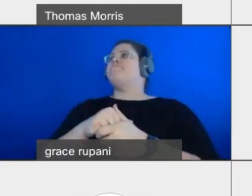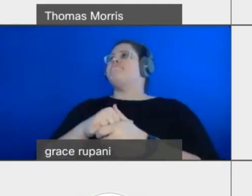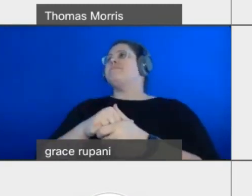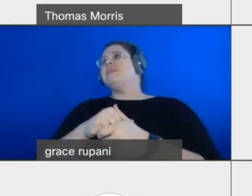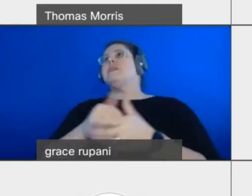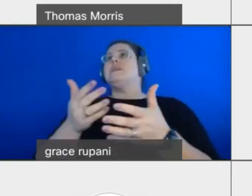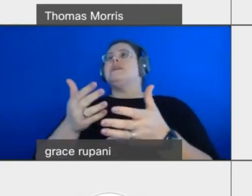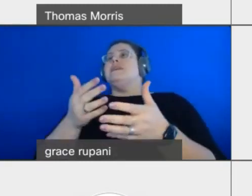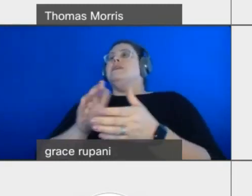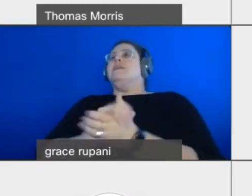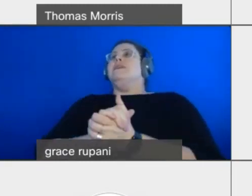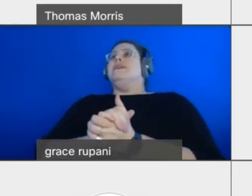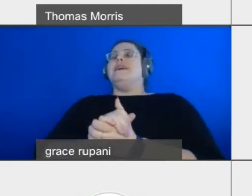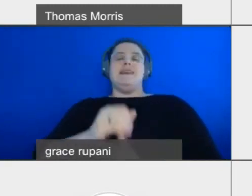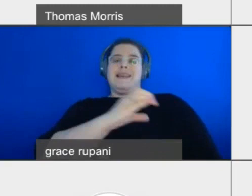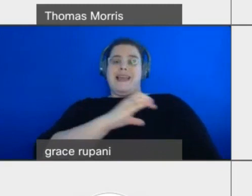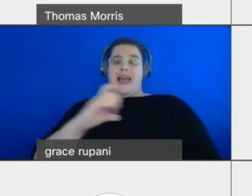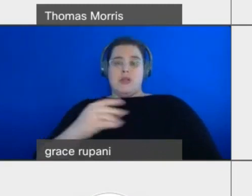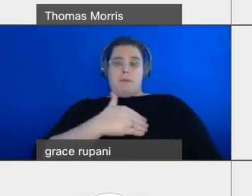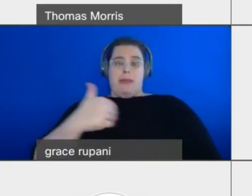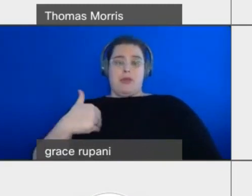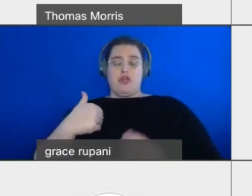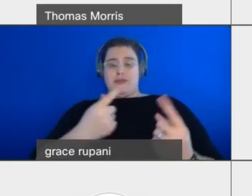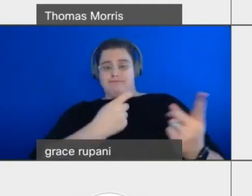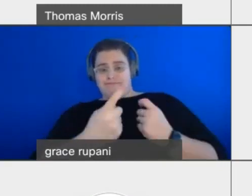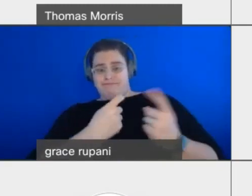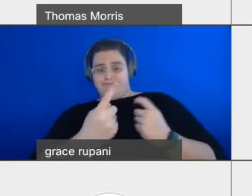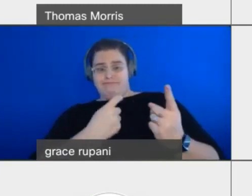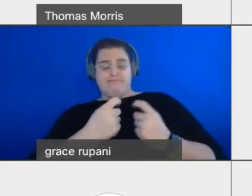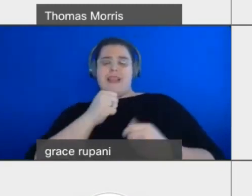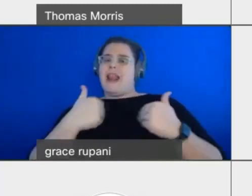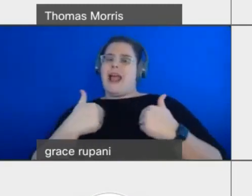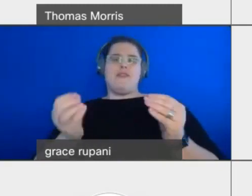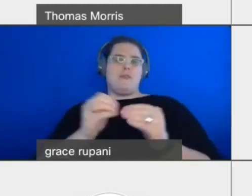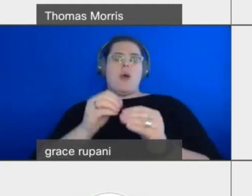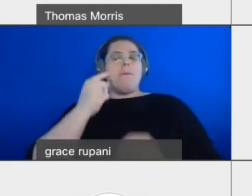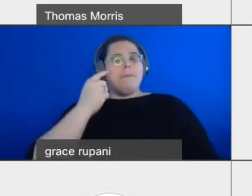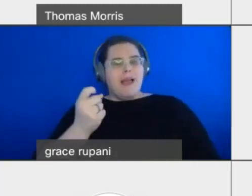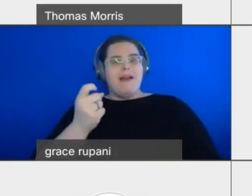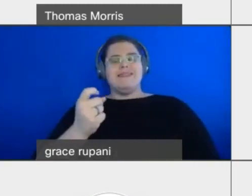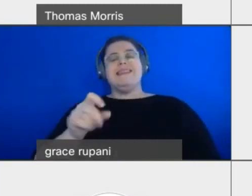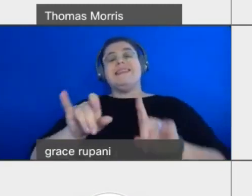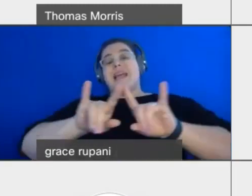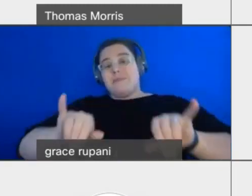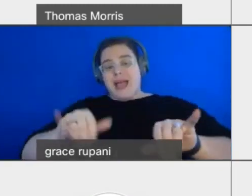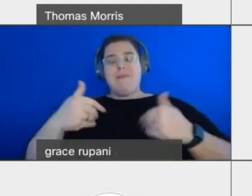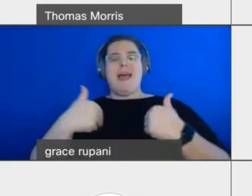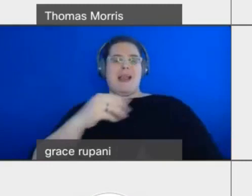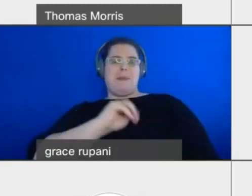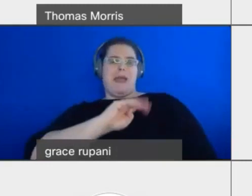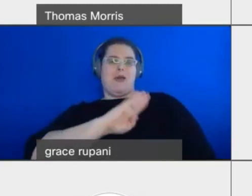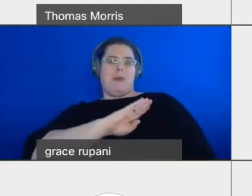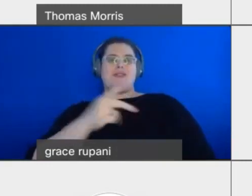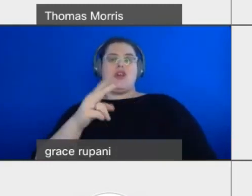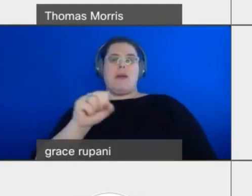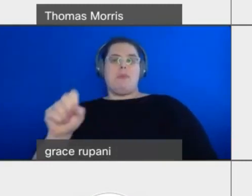the council member didn't have a lot of follow-up she may have otherwise had, because I think the mayor's press conference happened at the same time when she announced